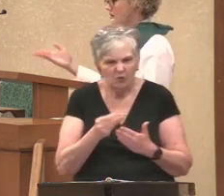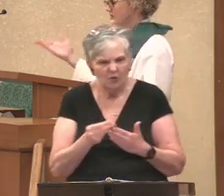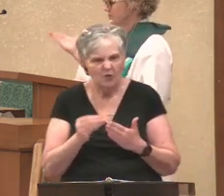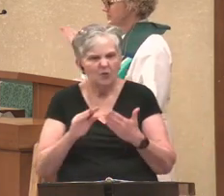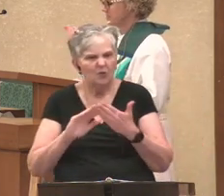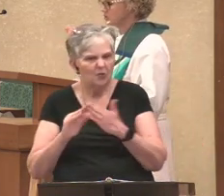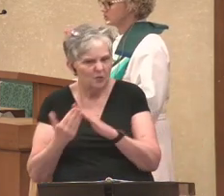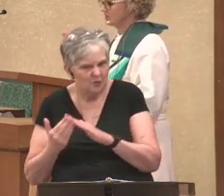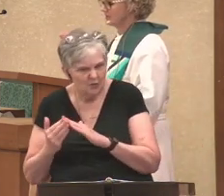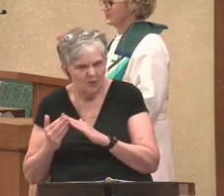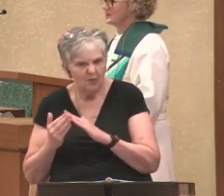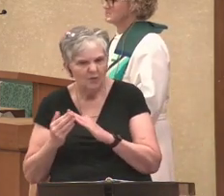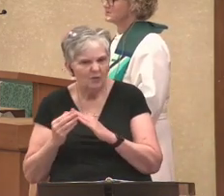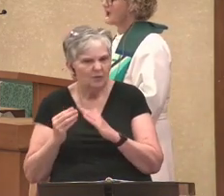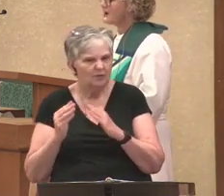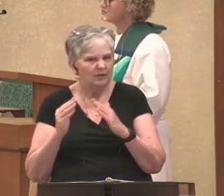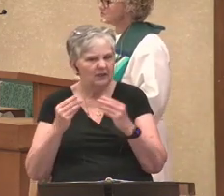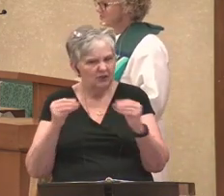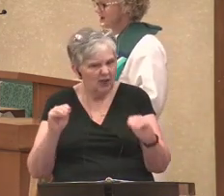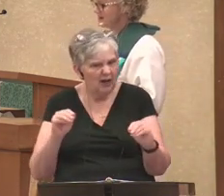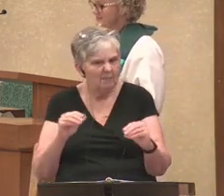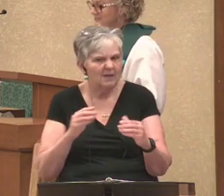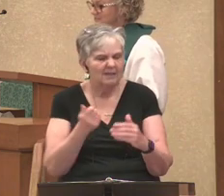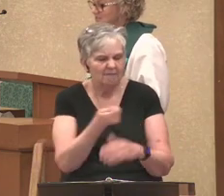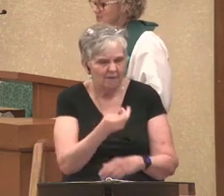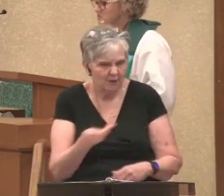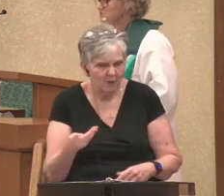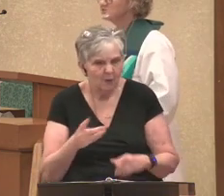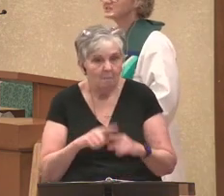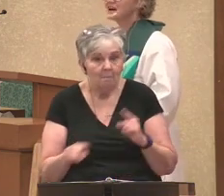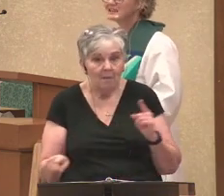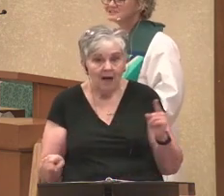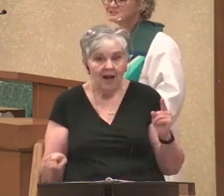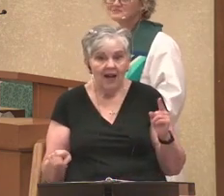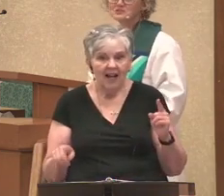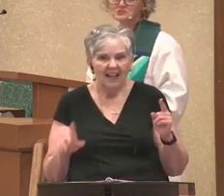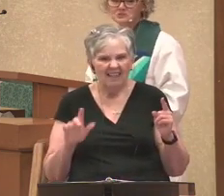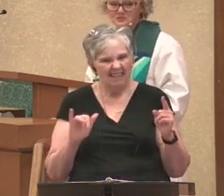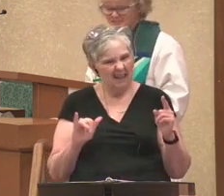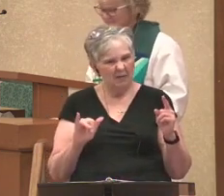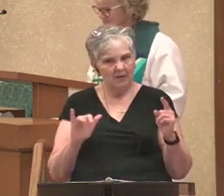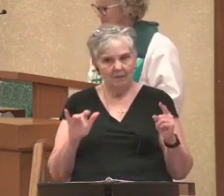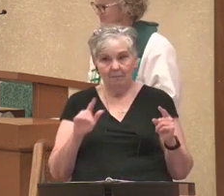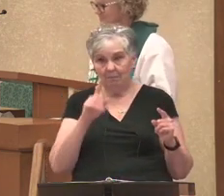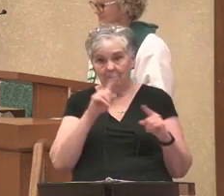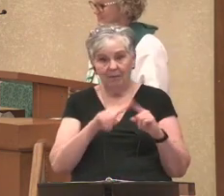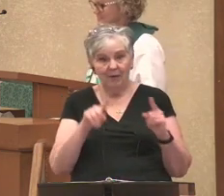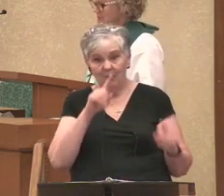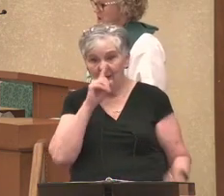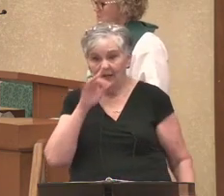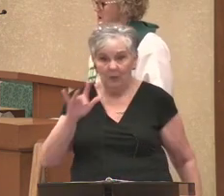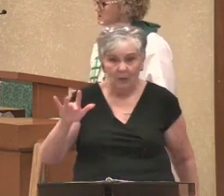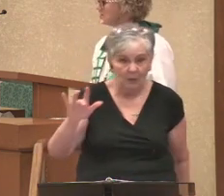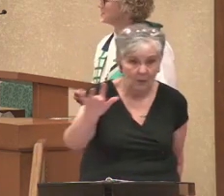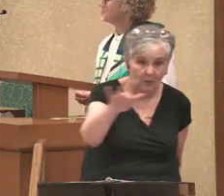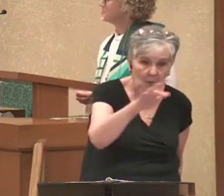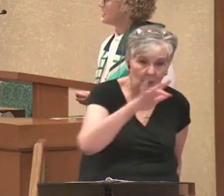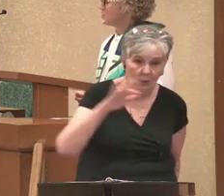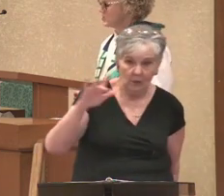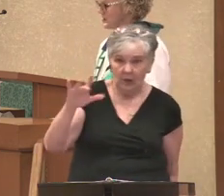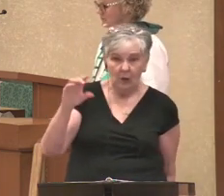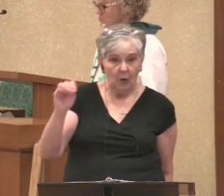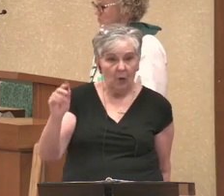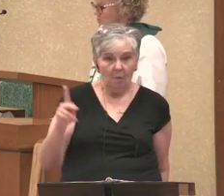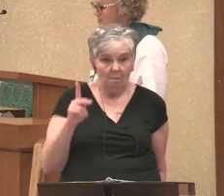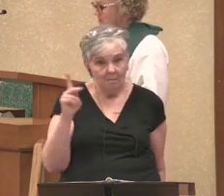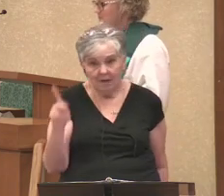drinks along the beach, but after that, it was kind of deserted. Martin led us